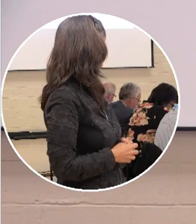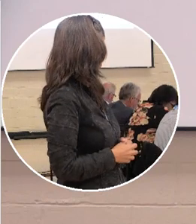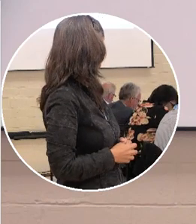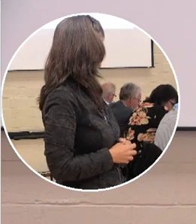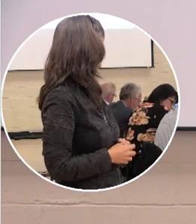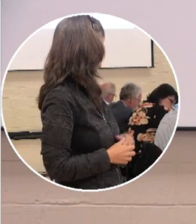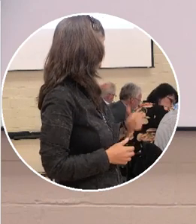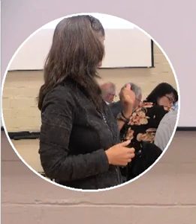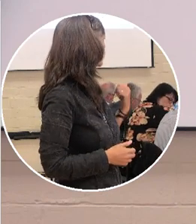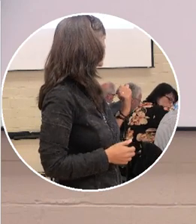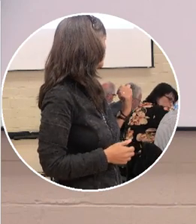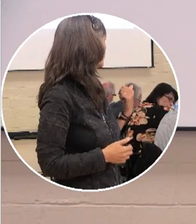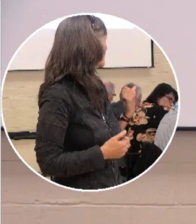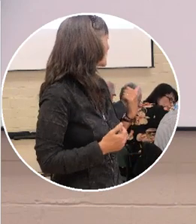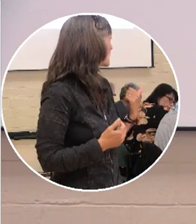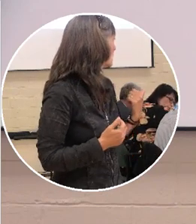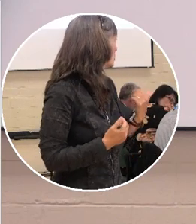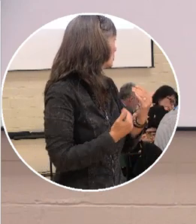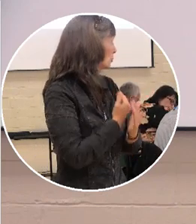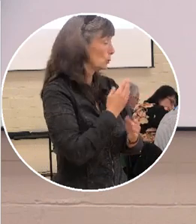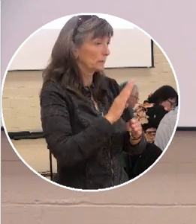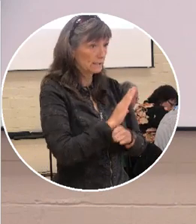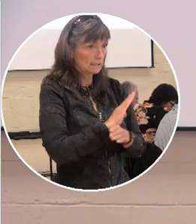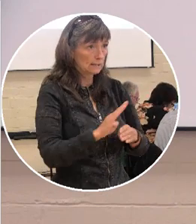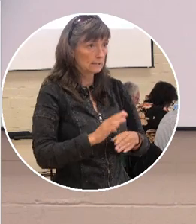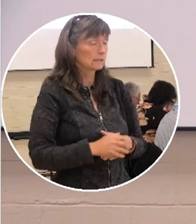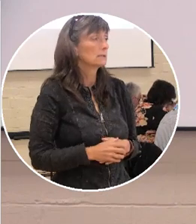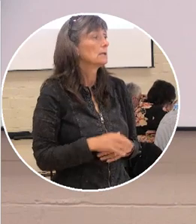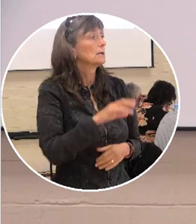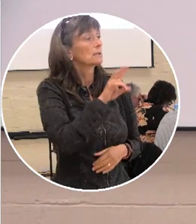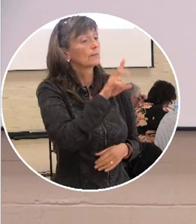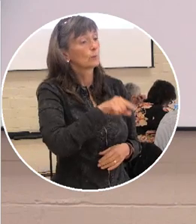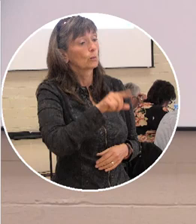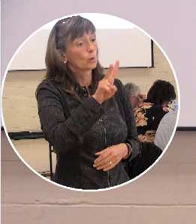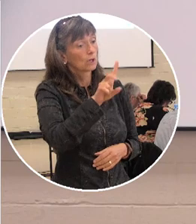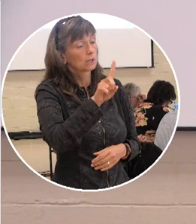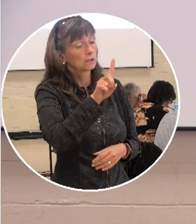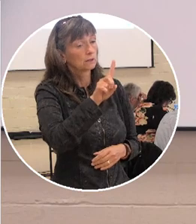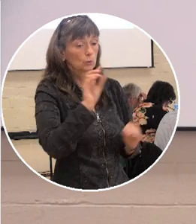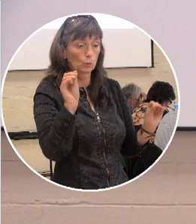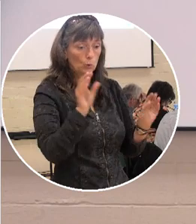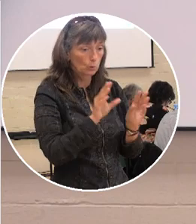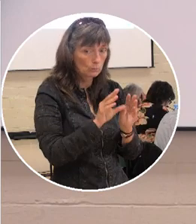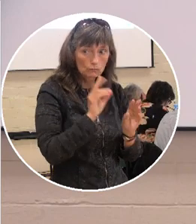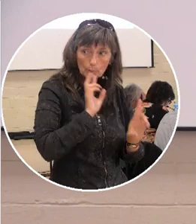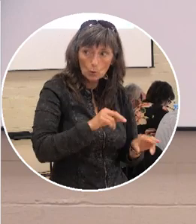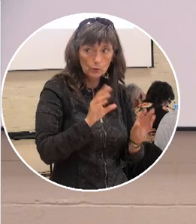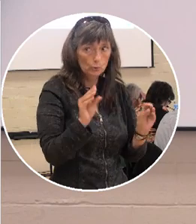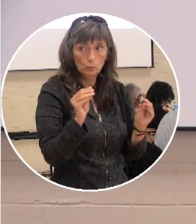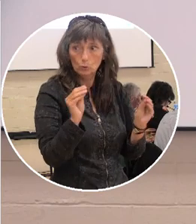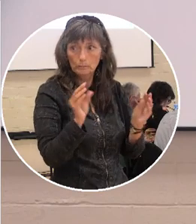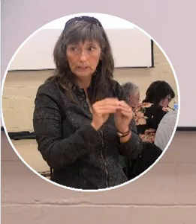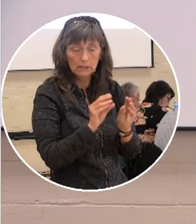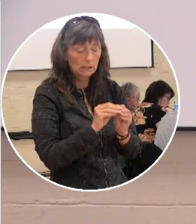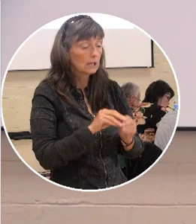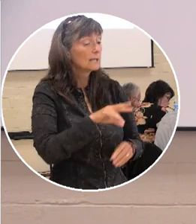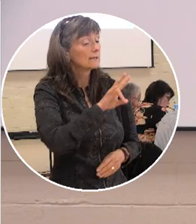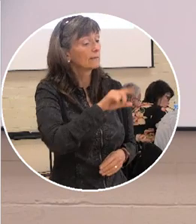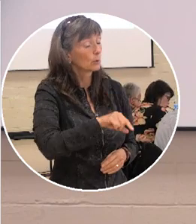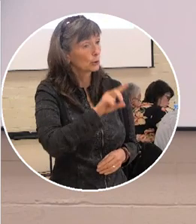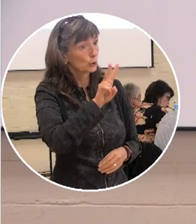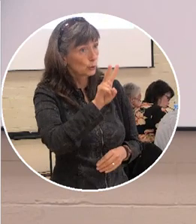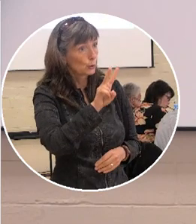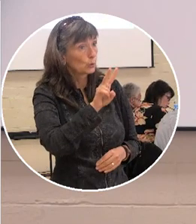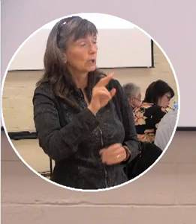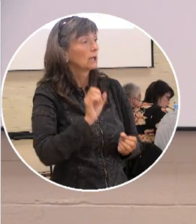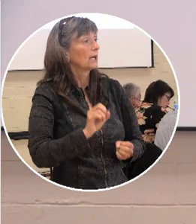Next item is under new business. We have 7.1, there is no report or meeting, so there's no report. 7.2,